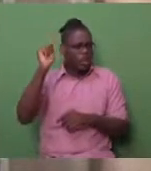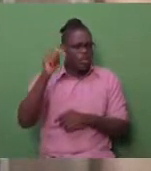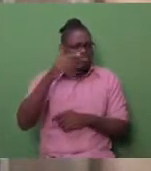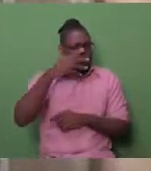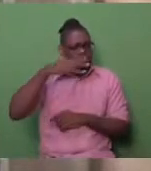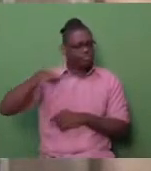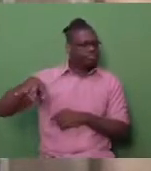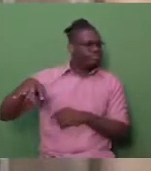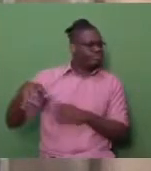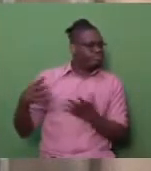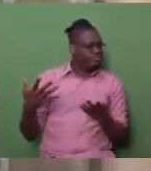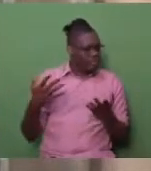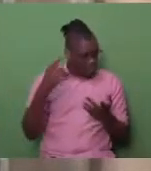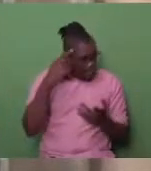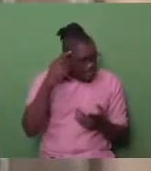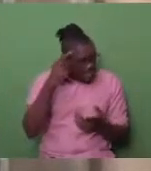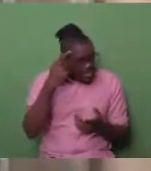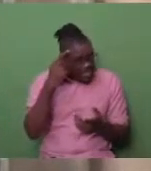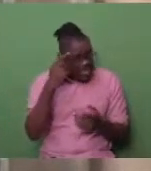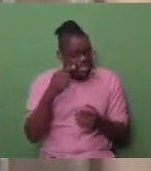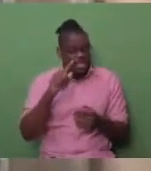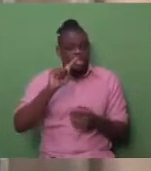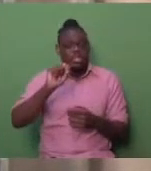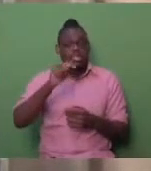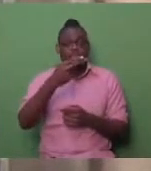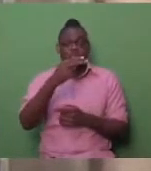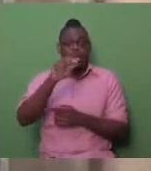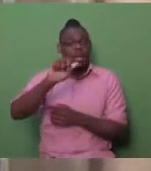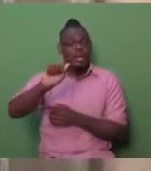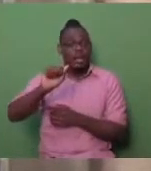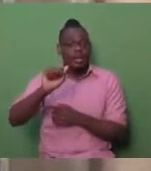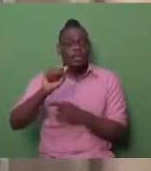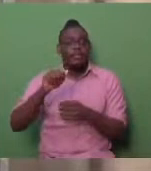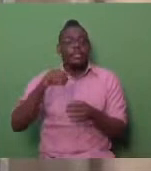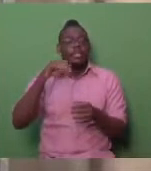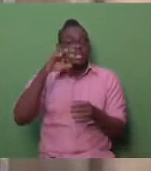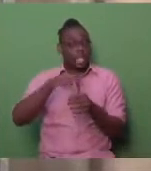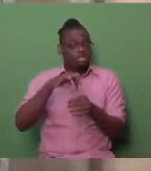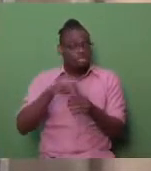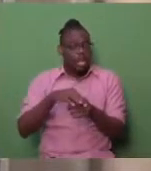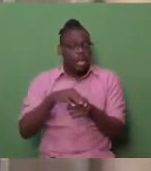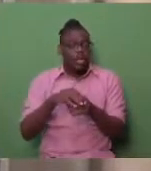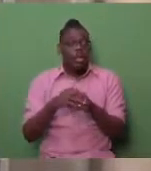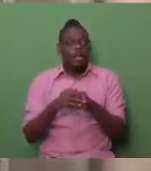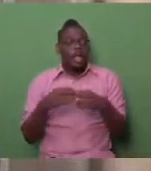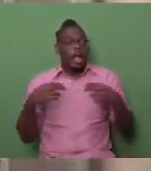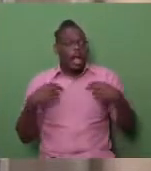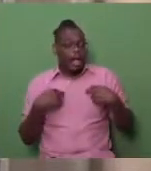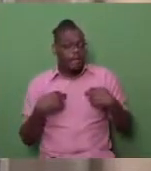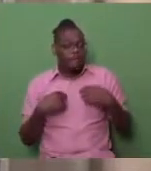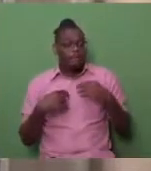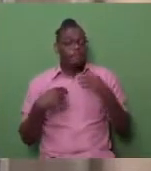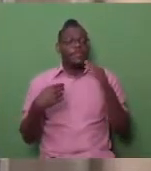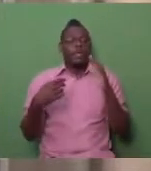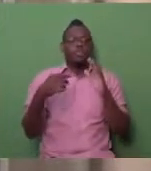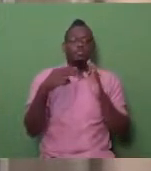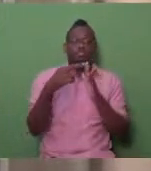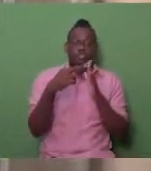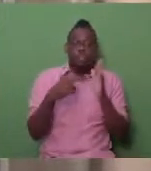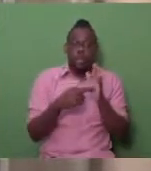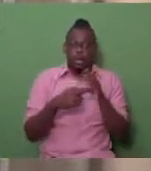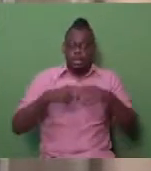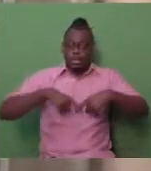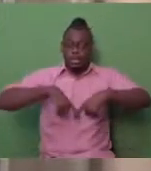THA election. Existing law to break the deadlock. But the Rowley-led government instructed the